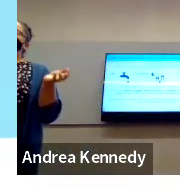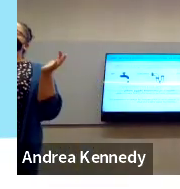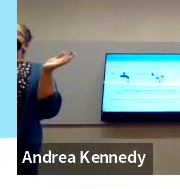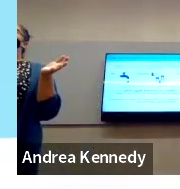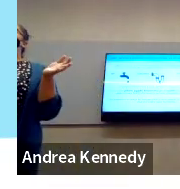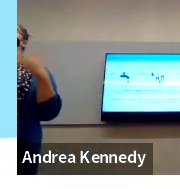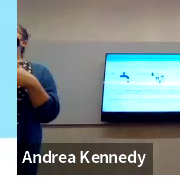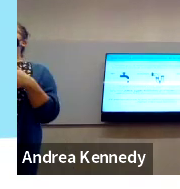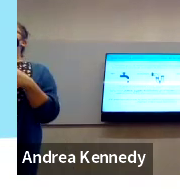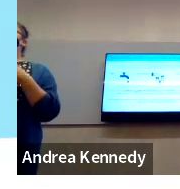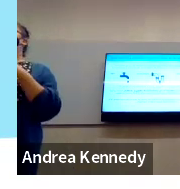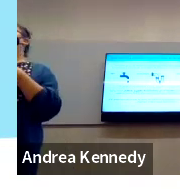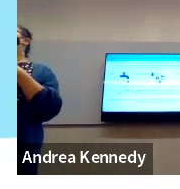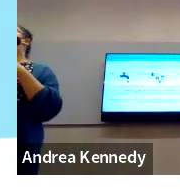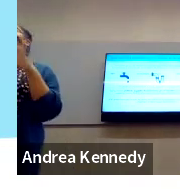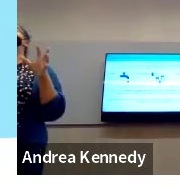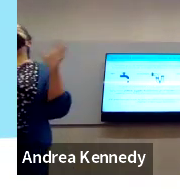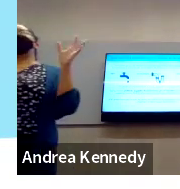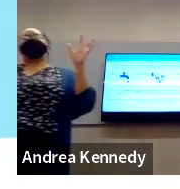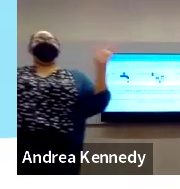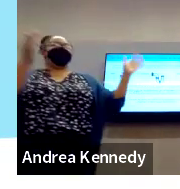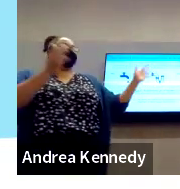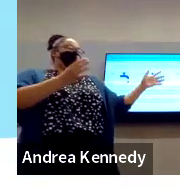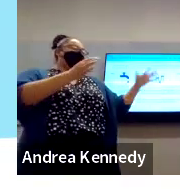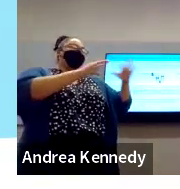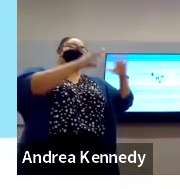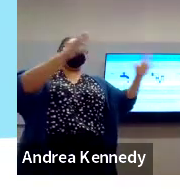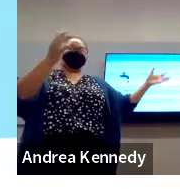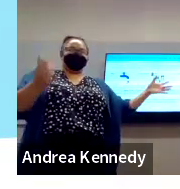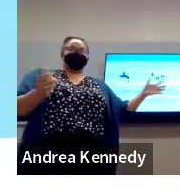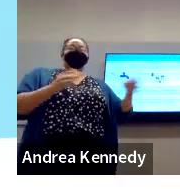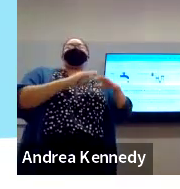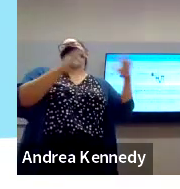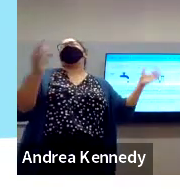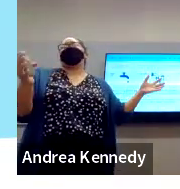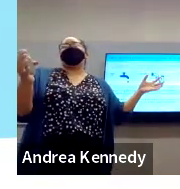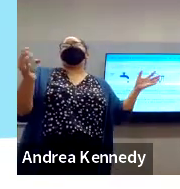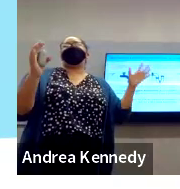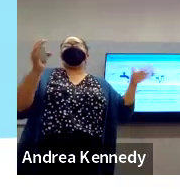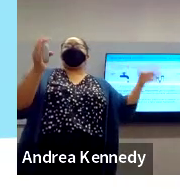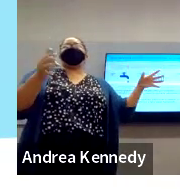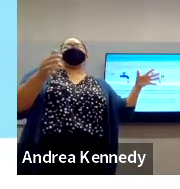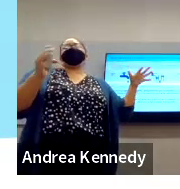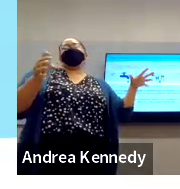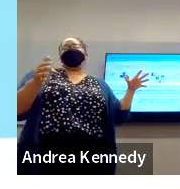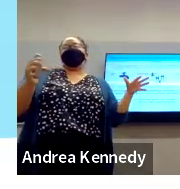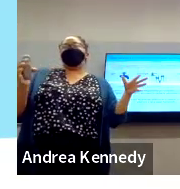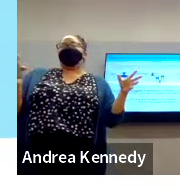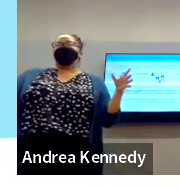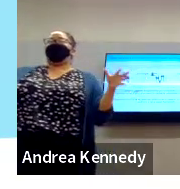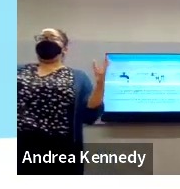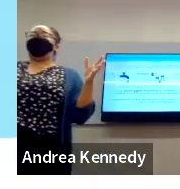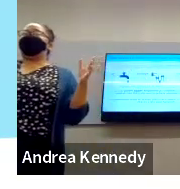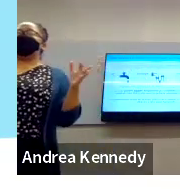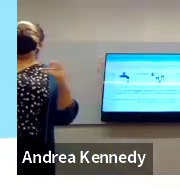complex. They came in and they gave us a look back for their whole property of like what the property's utility